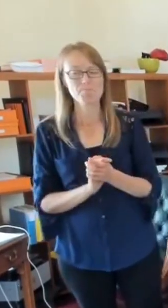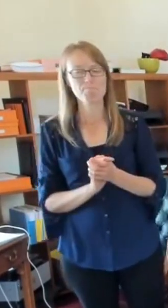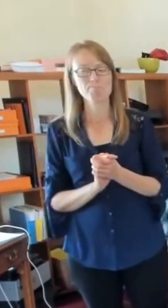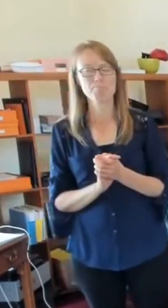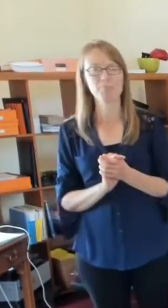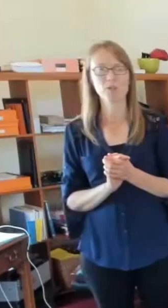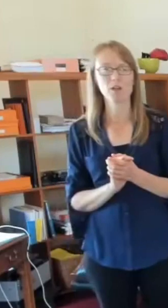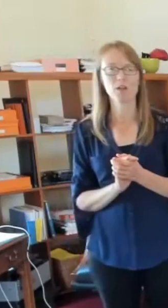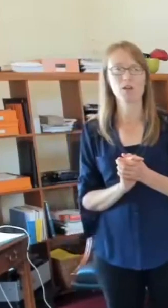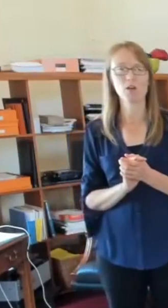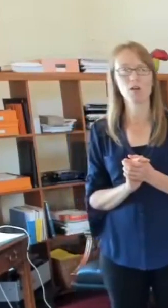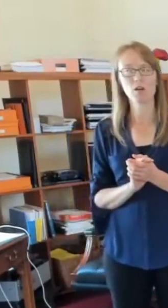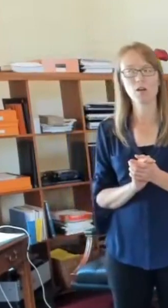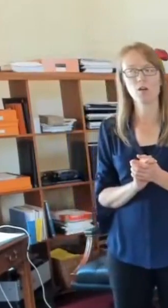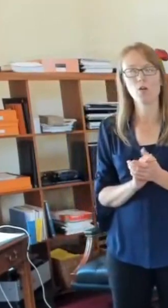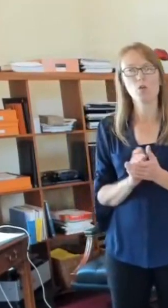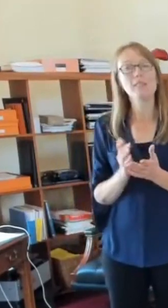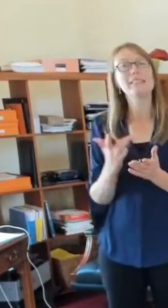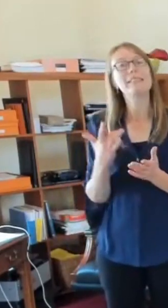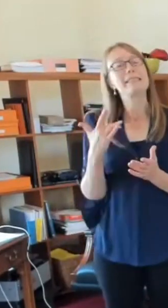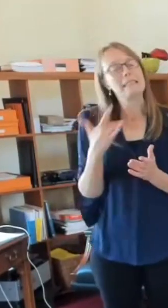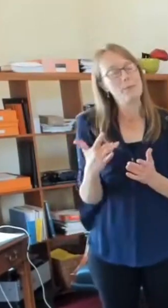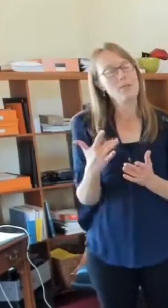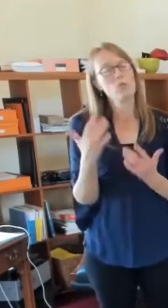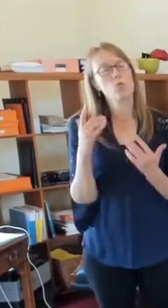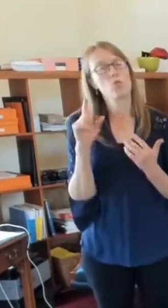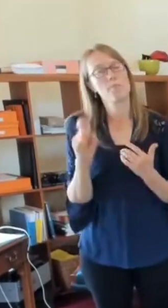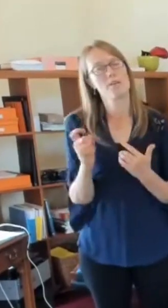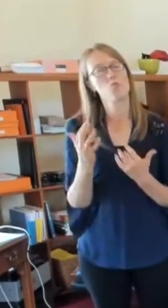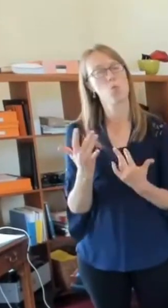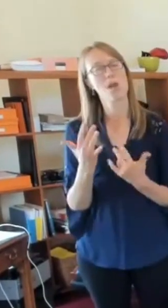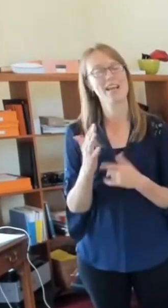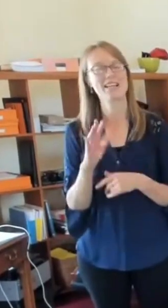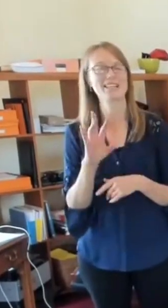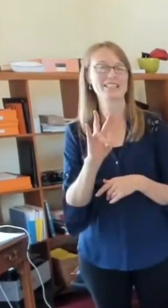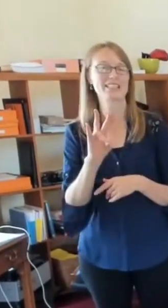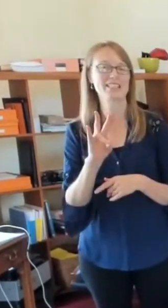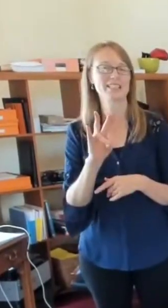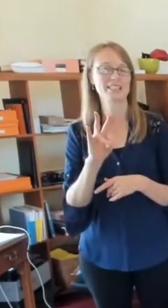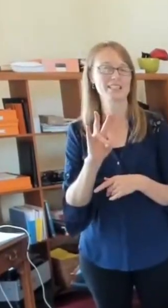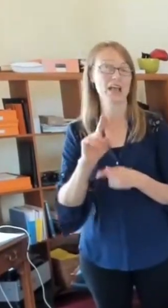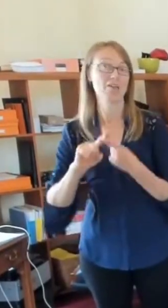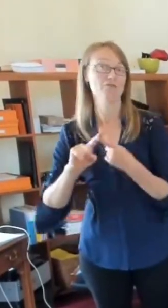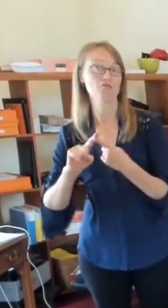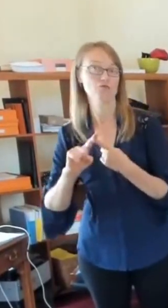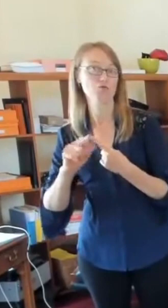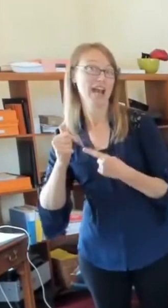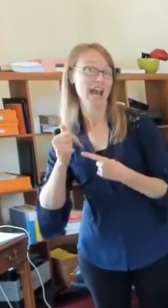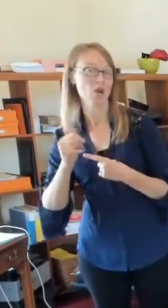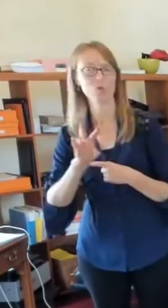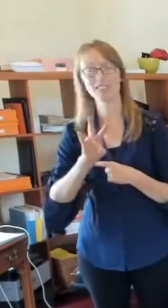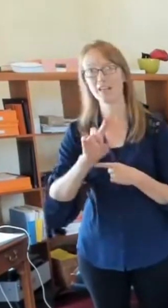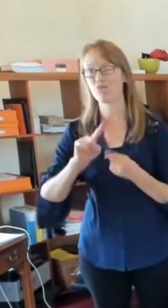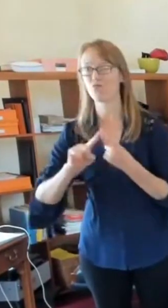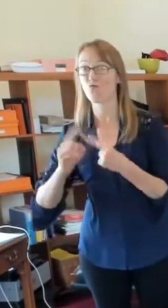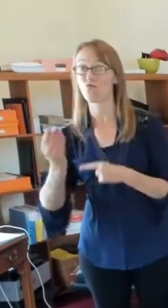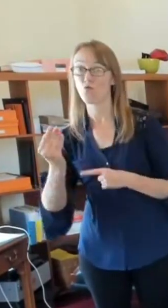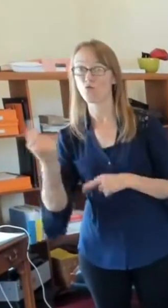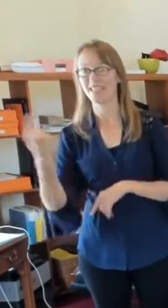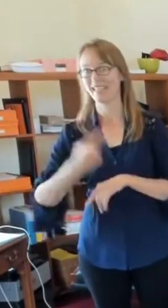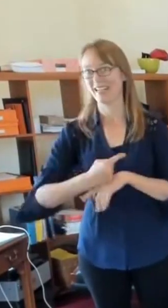generally thought to be 7 to 10 days, but it can be as long as 14 days. So I think it's hard to know. It's